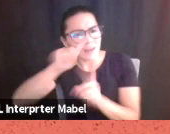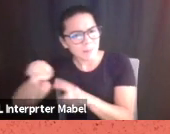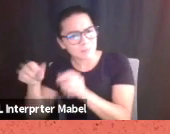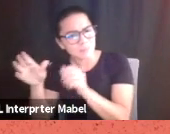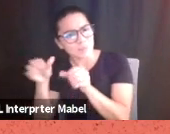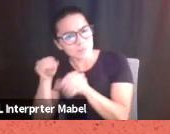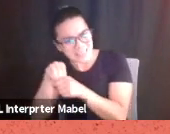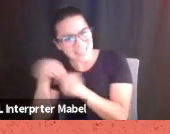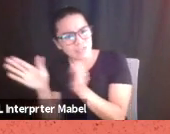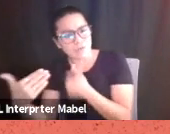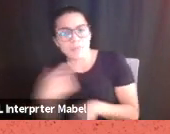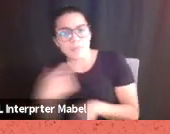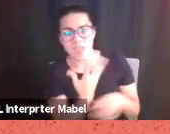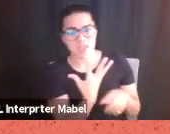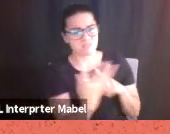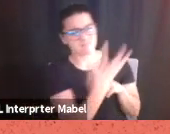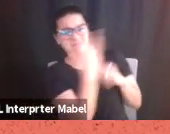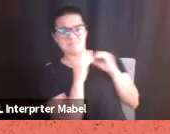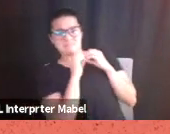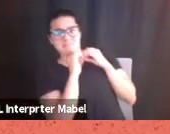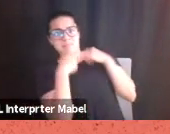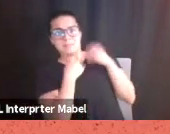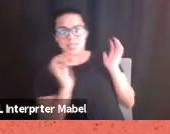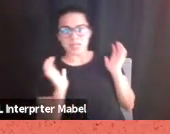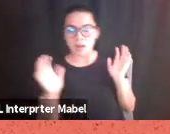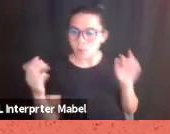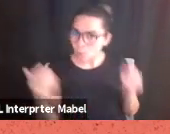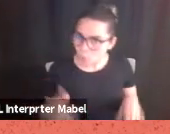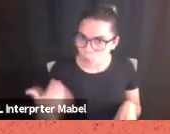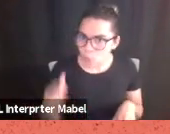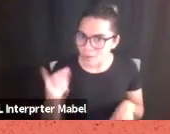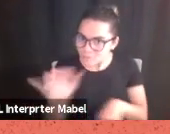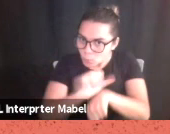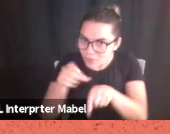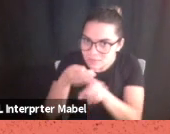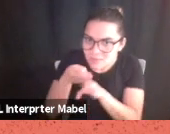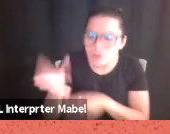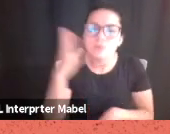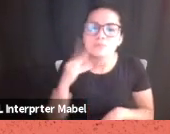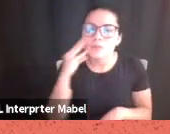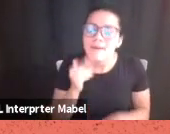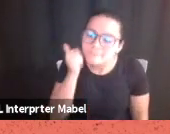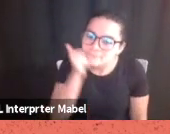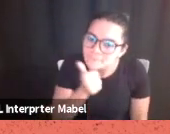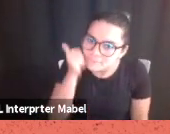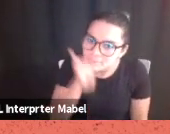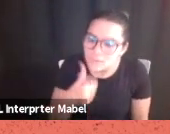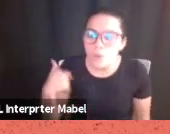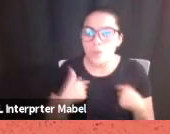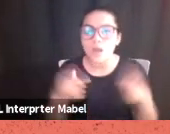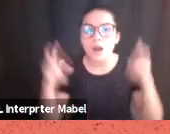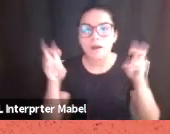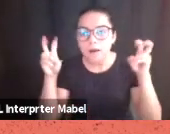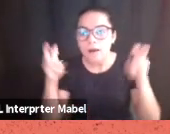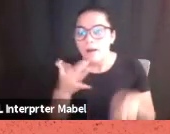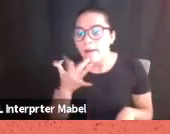are advocates and you're on the front lines, you experience this daily. We're quote unquote lucky to have a good